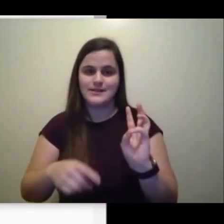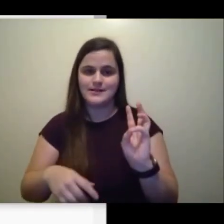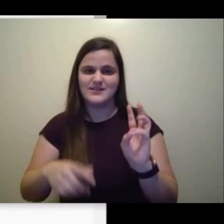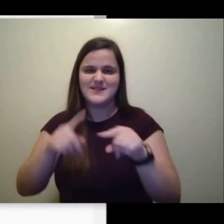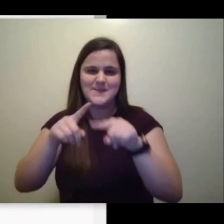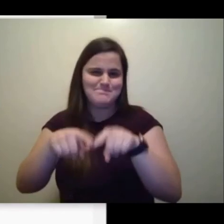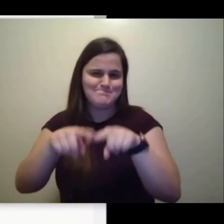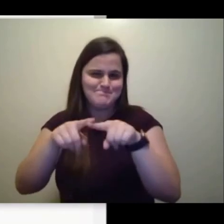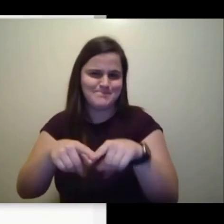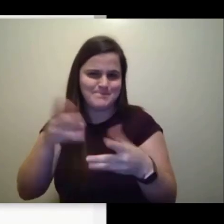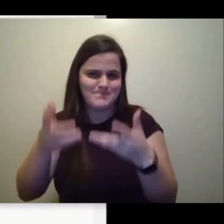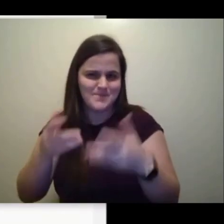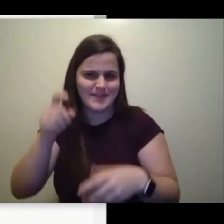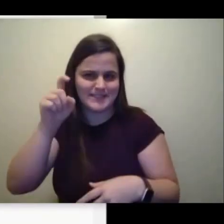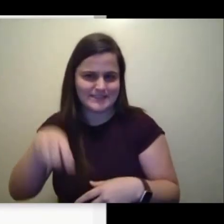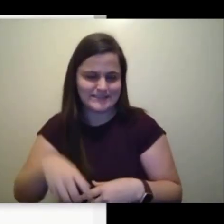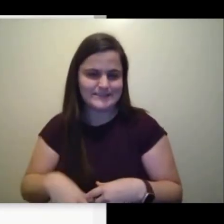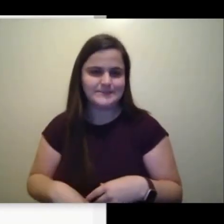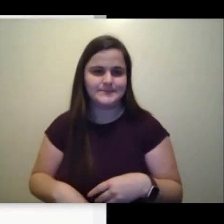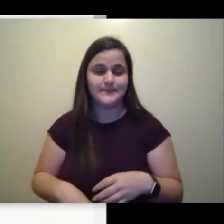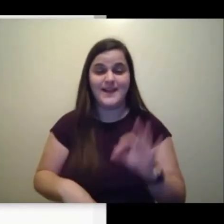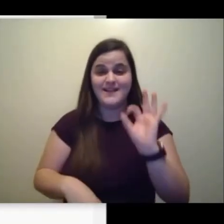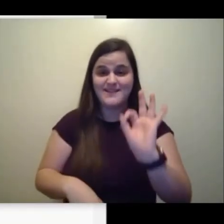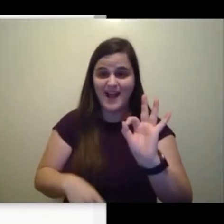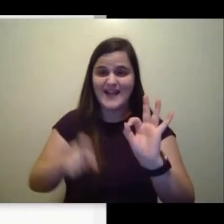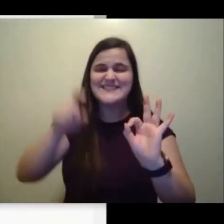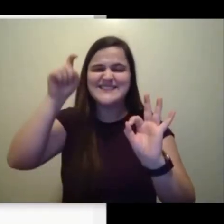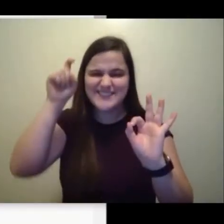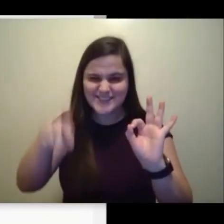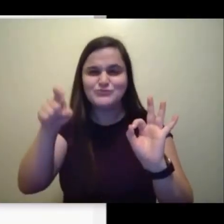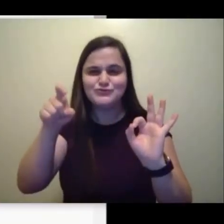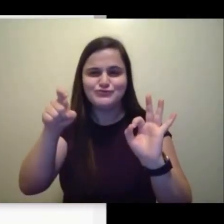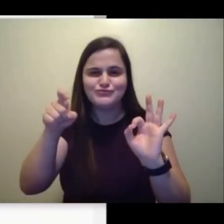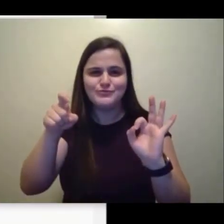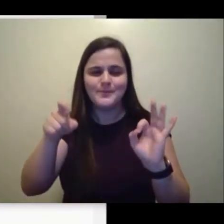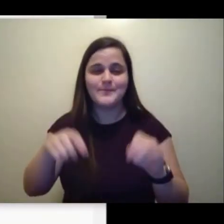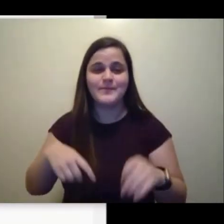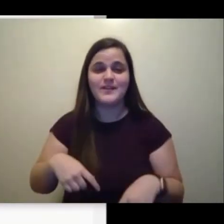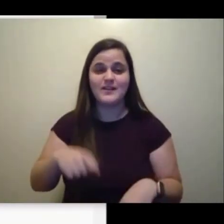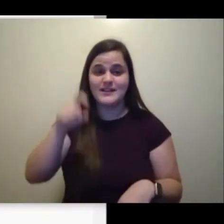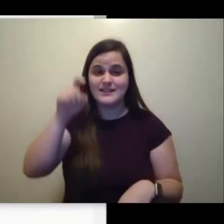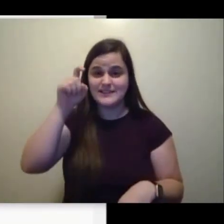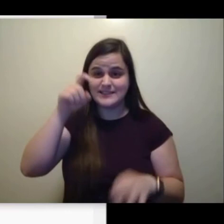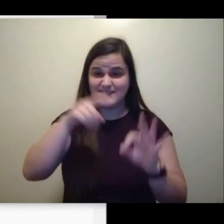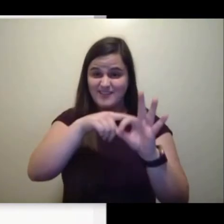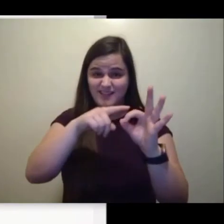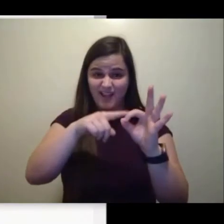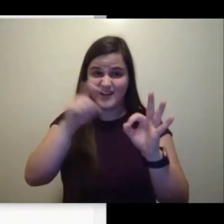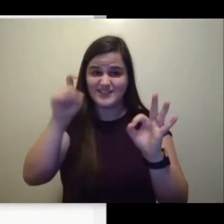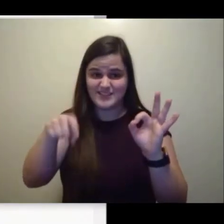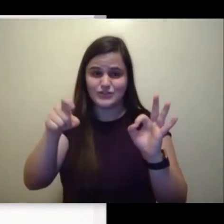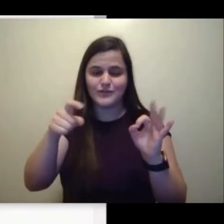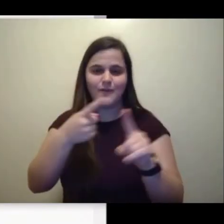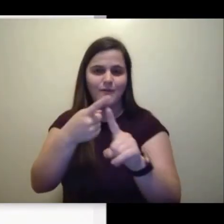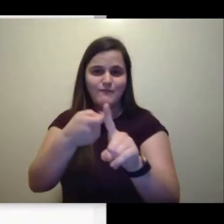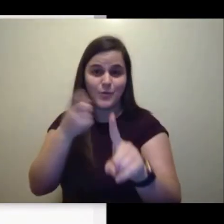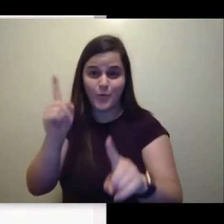essential amino acids. We need to get essential amino acids from our diet.